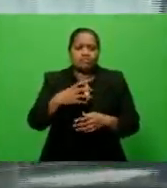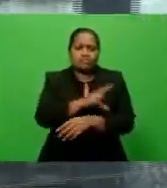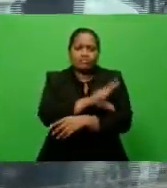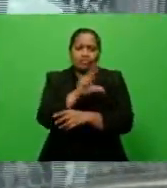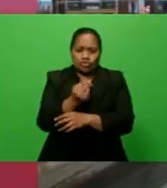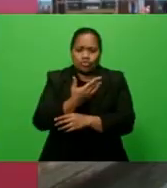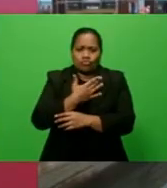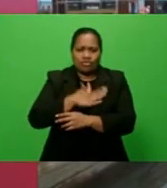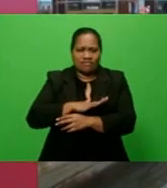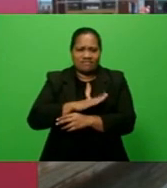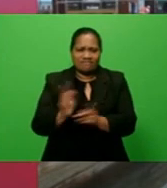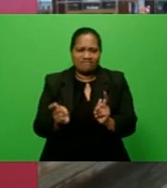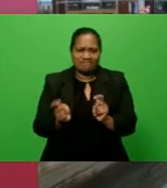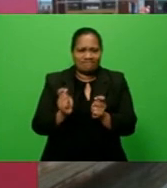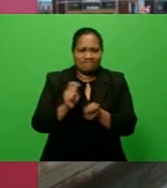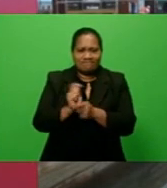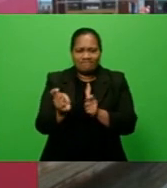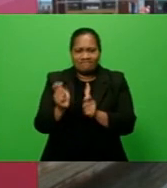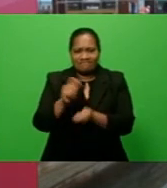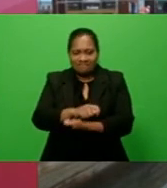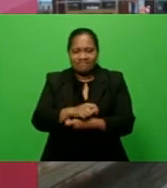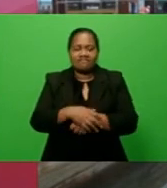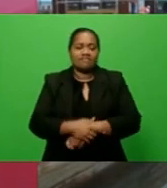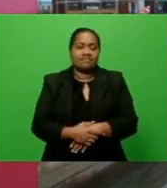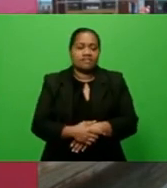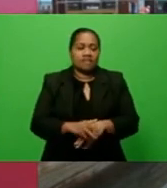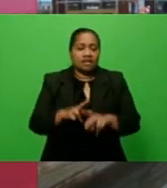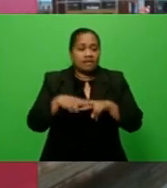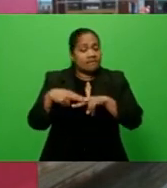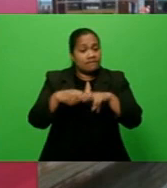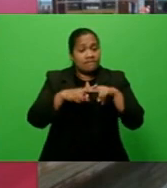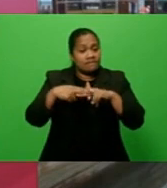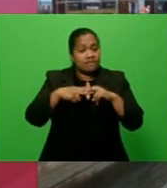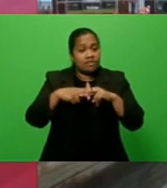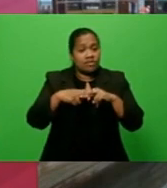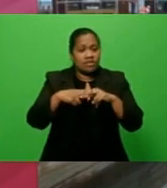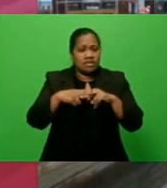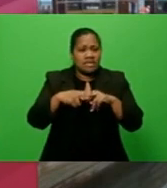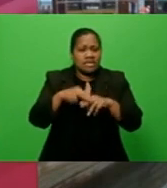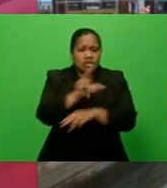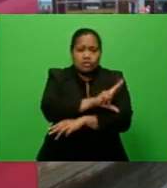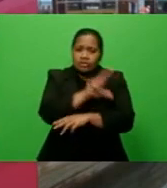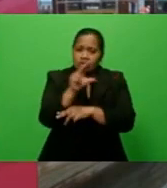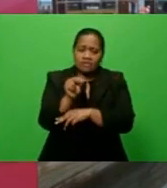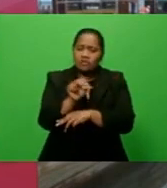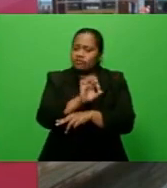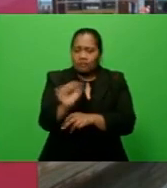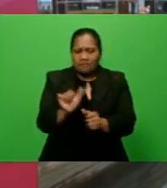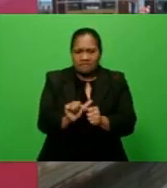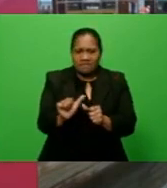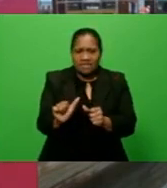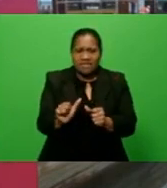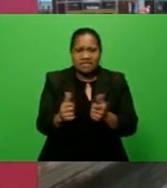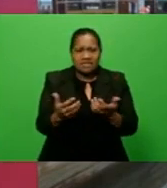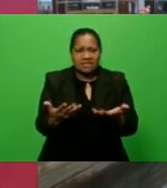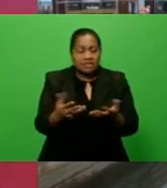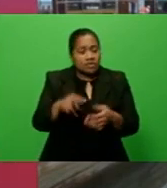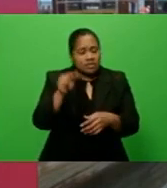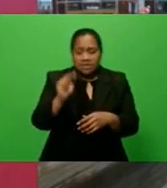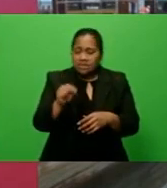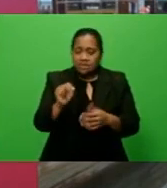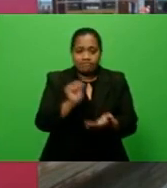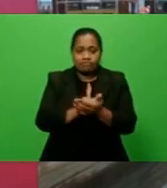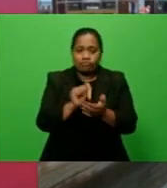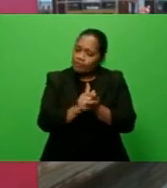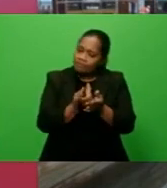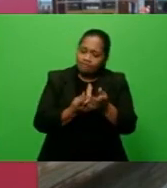years. Fiji's bridges are not in the best condition. They're not about to fall down, but they do need replacement. And there's